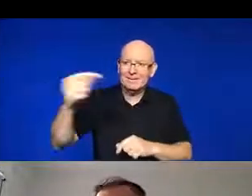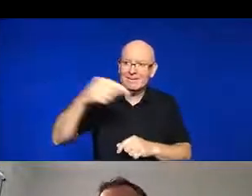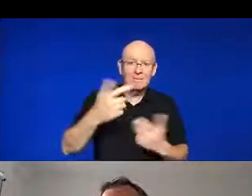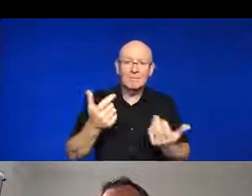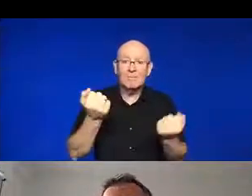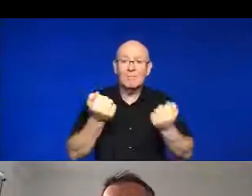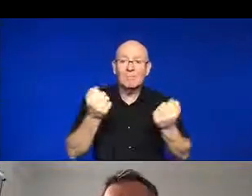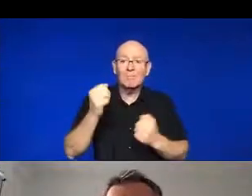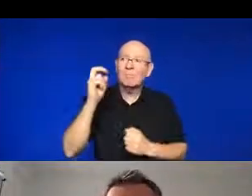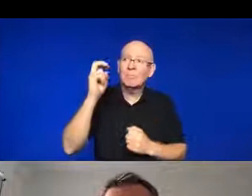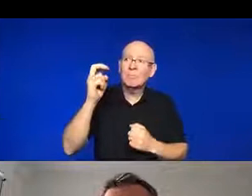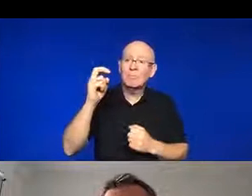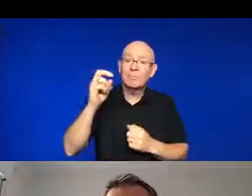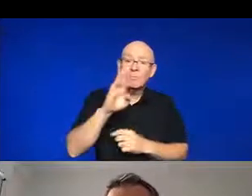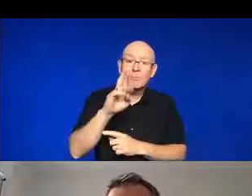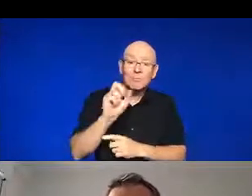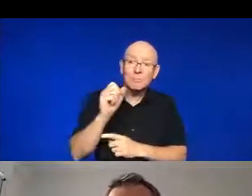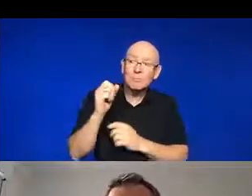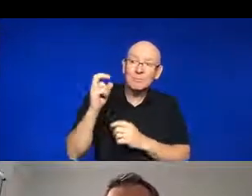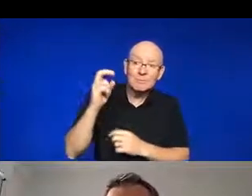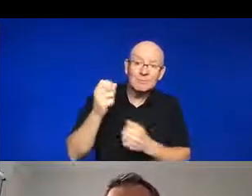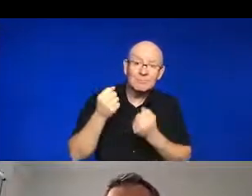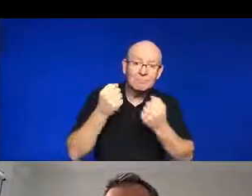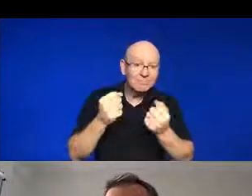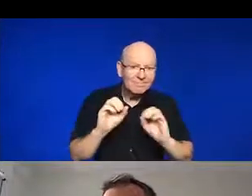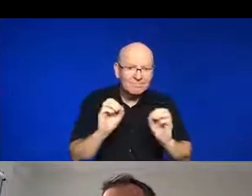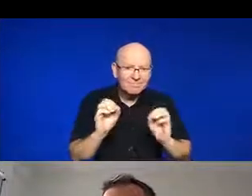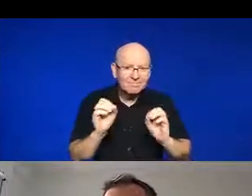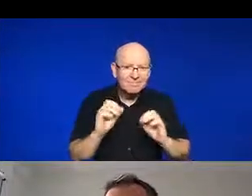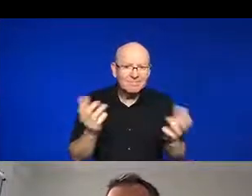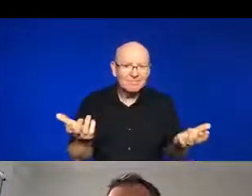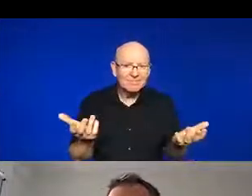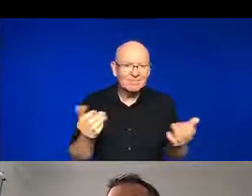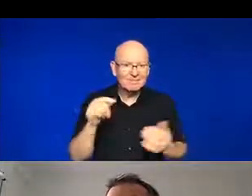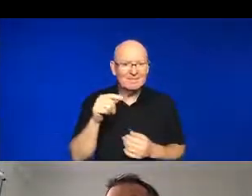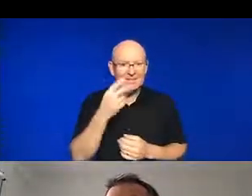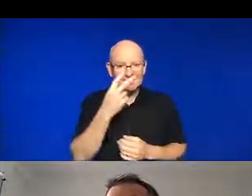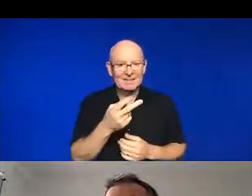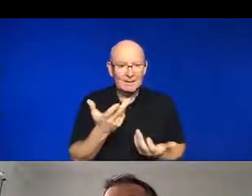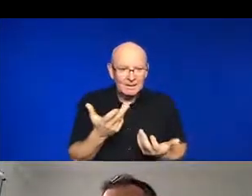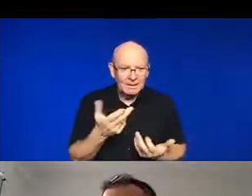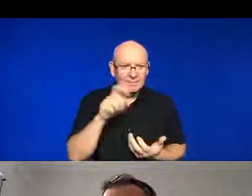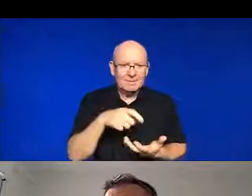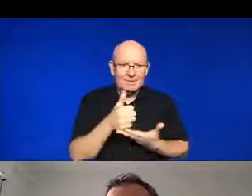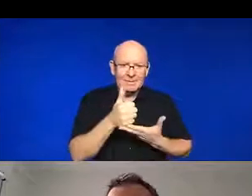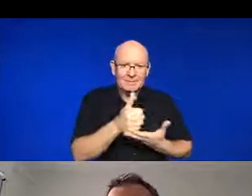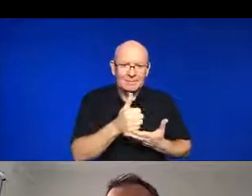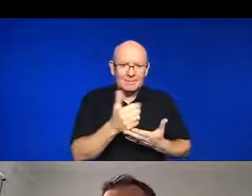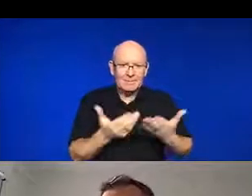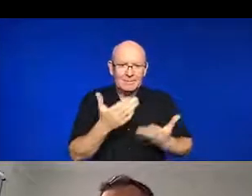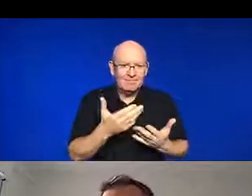across the continuum of consumption in the population tend to earn much less